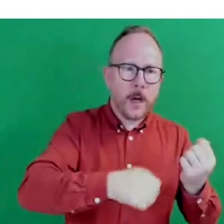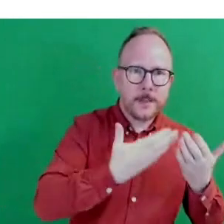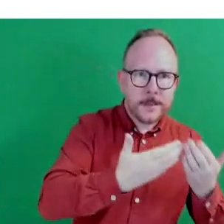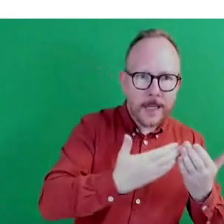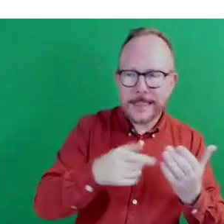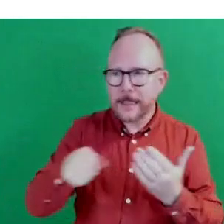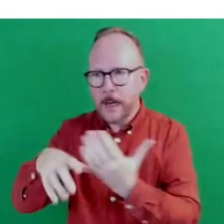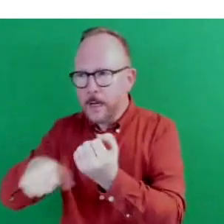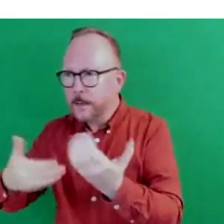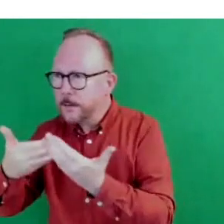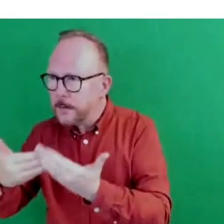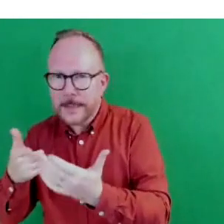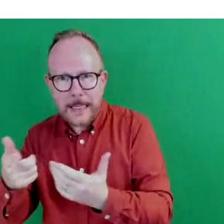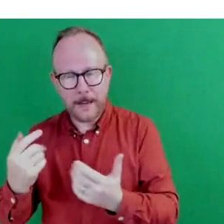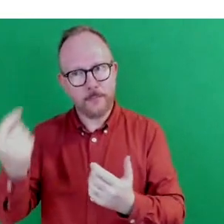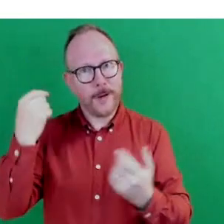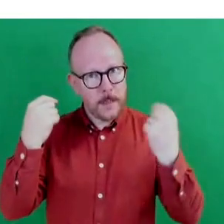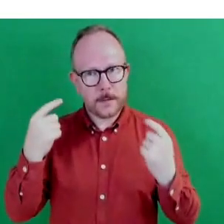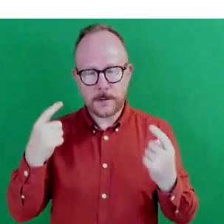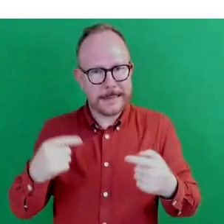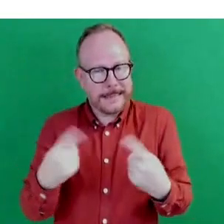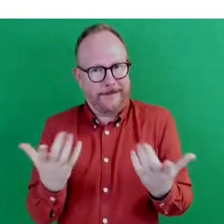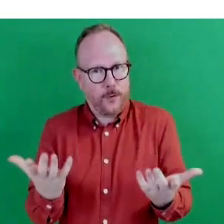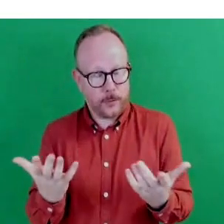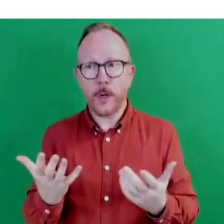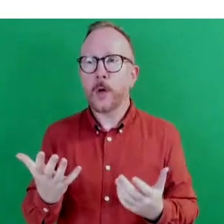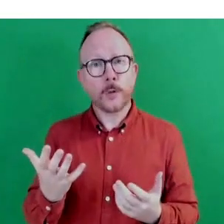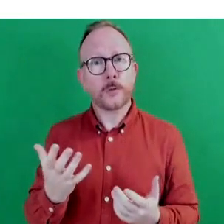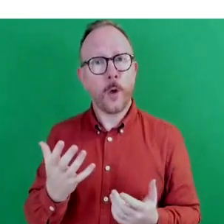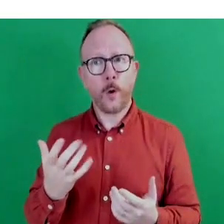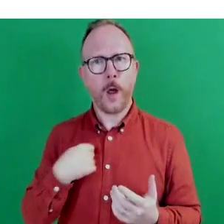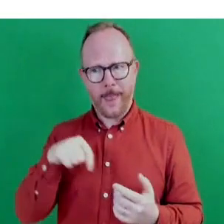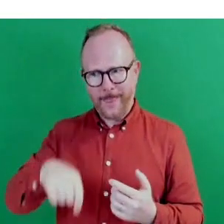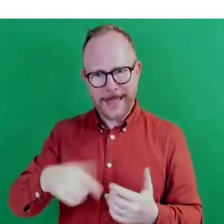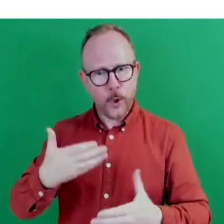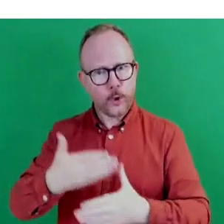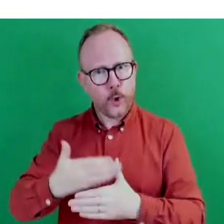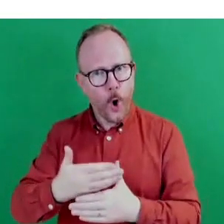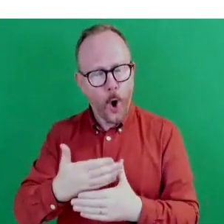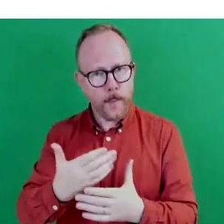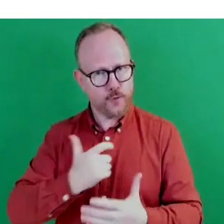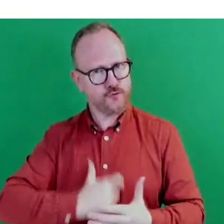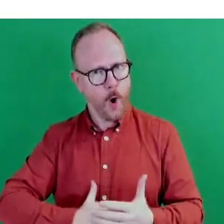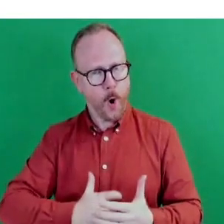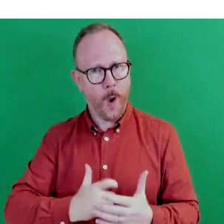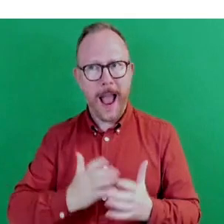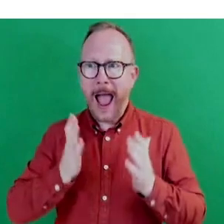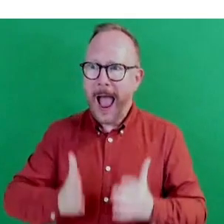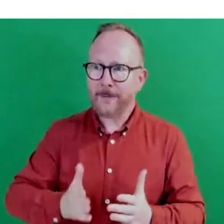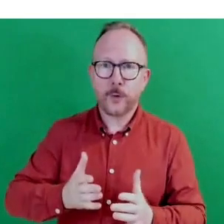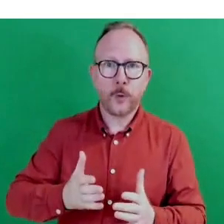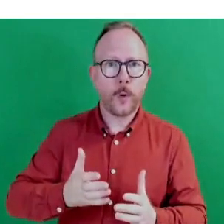and it is possible to come into these roles certainly without a pure psychology degree background, or indeed, as Karen was saying, you know, from